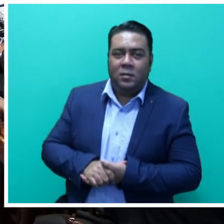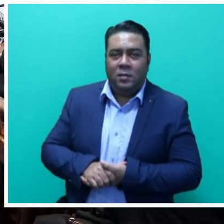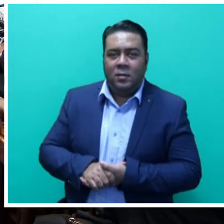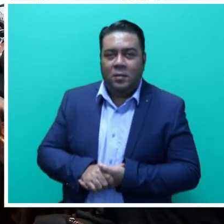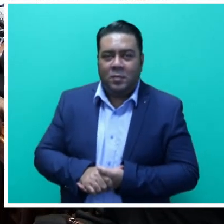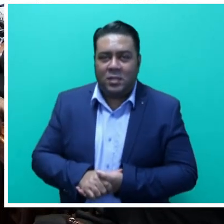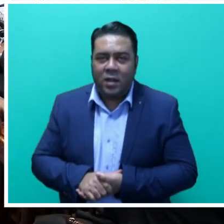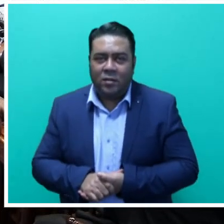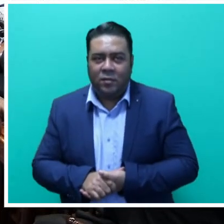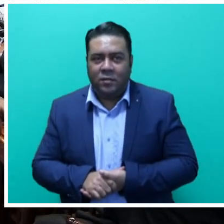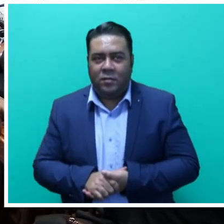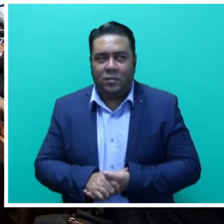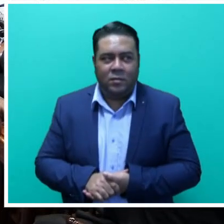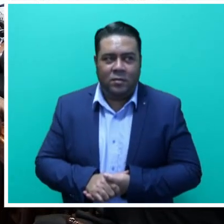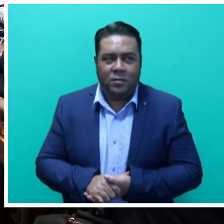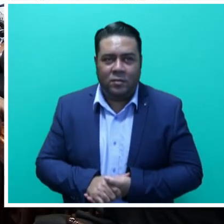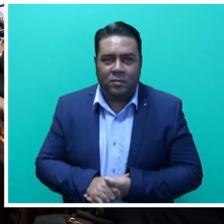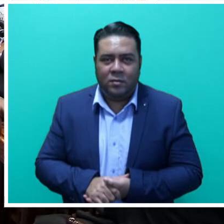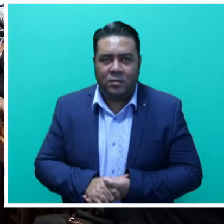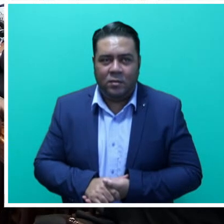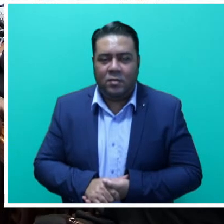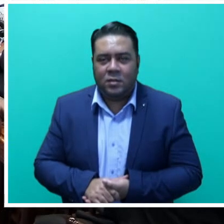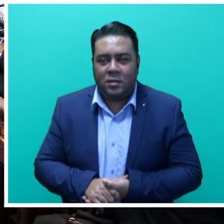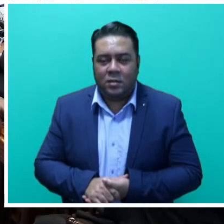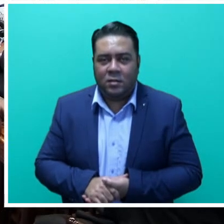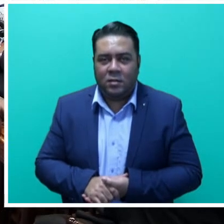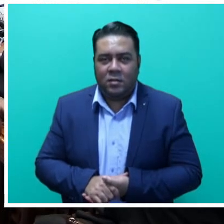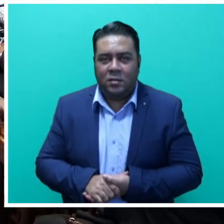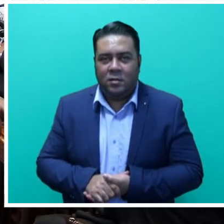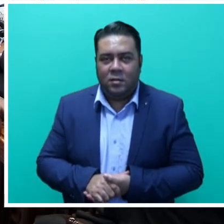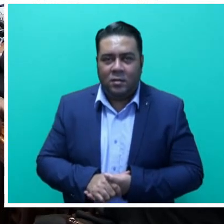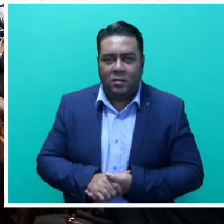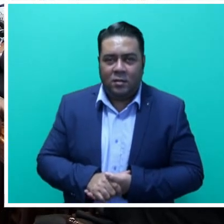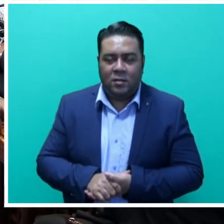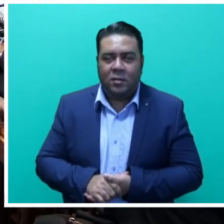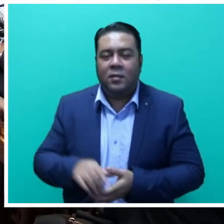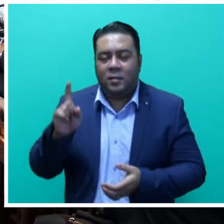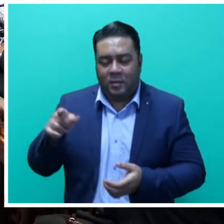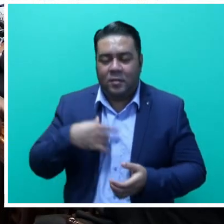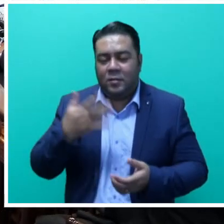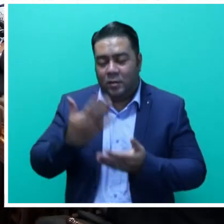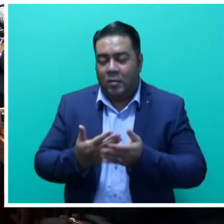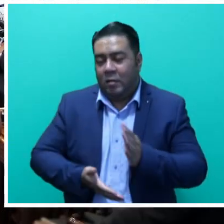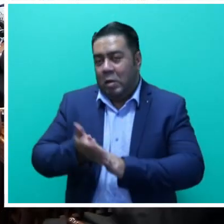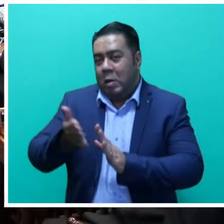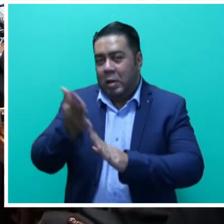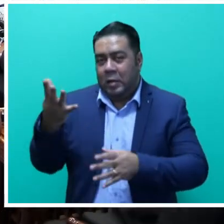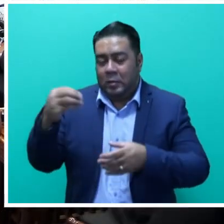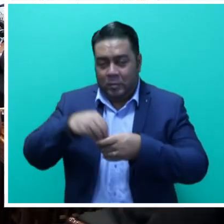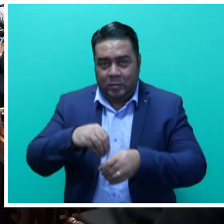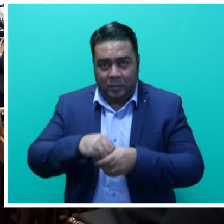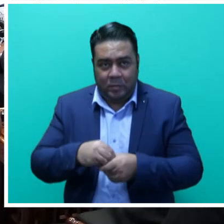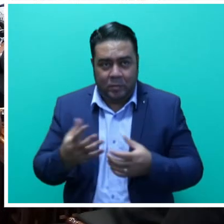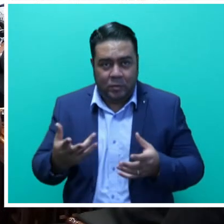approach to tourism development in Vanua Levu. This is on a highly concessional